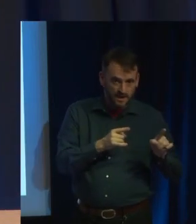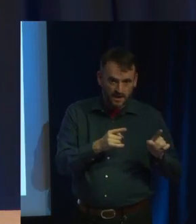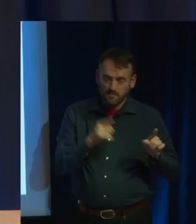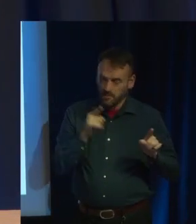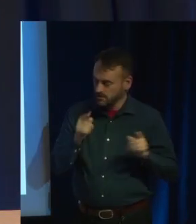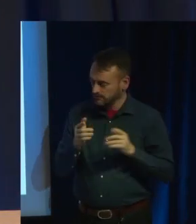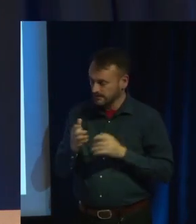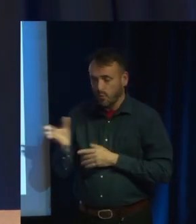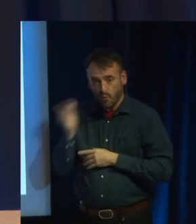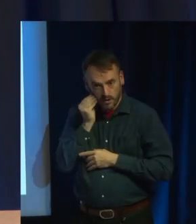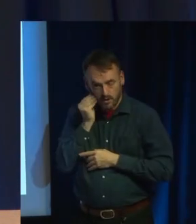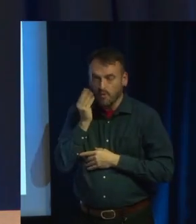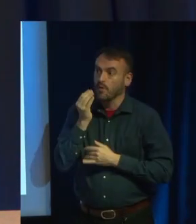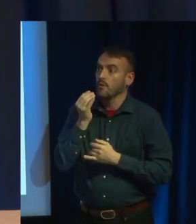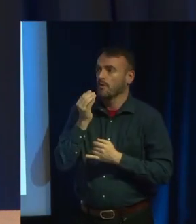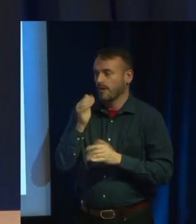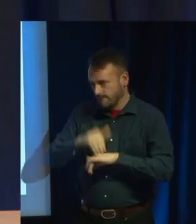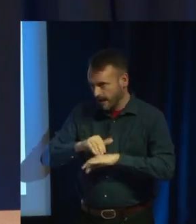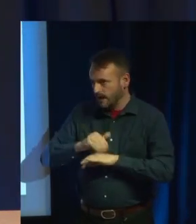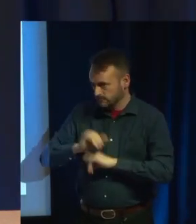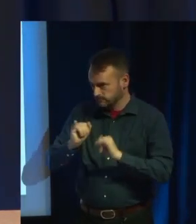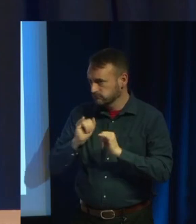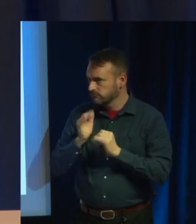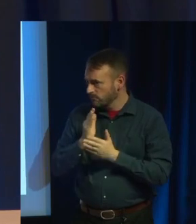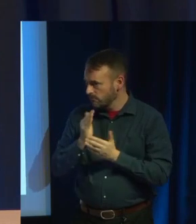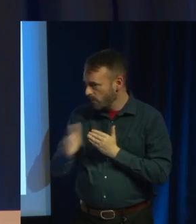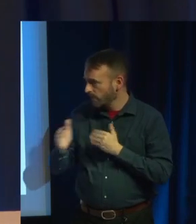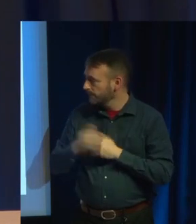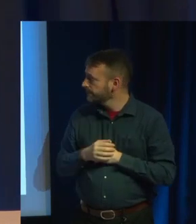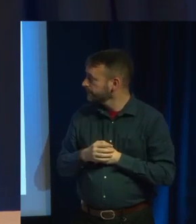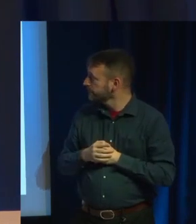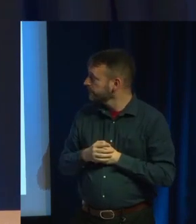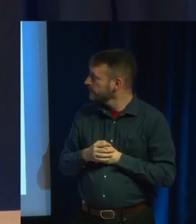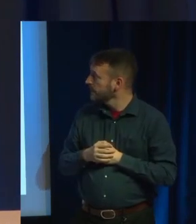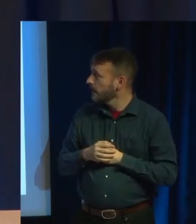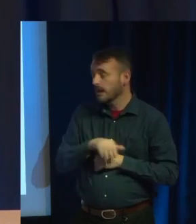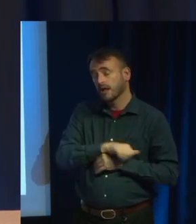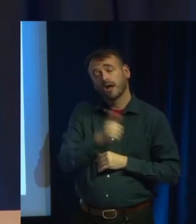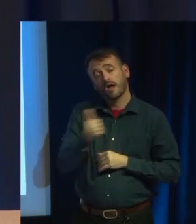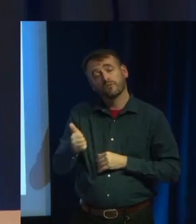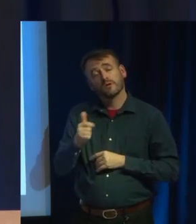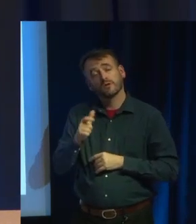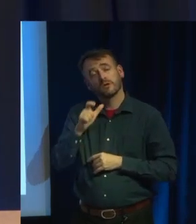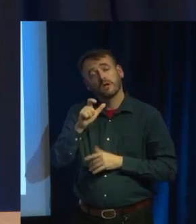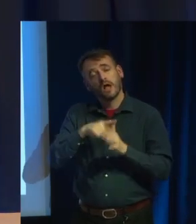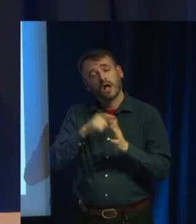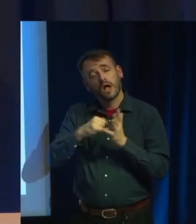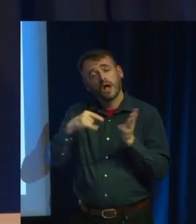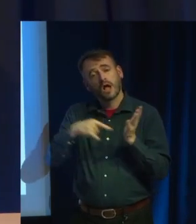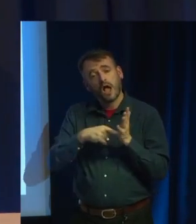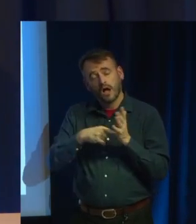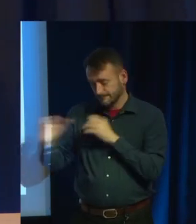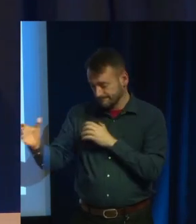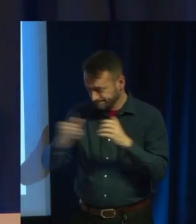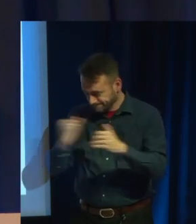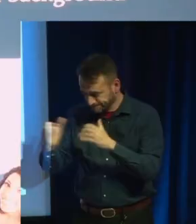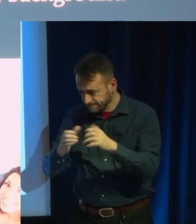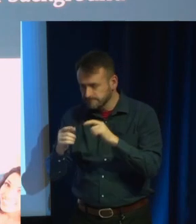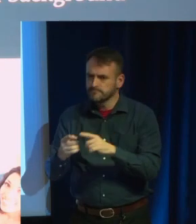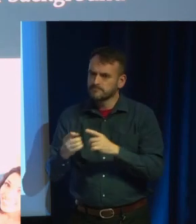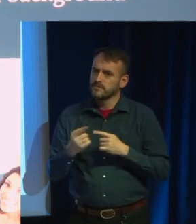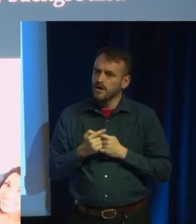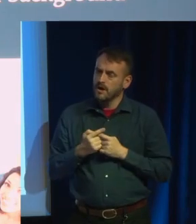Okay, then we go to the casting. The general parameters that we had were the distinctive